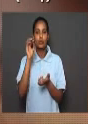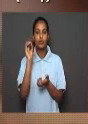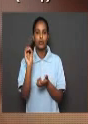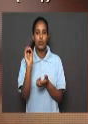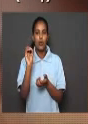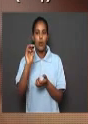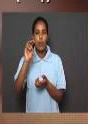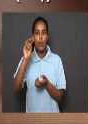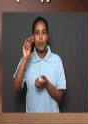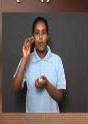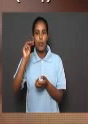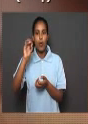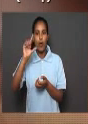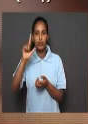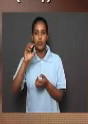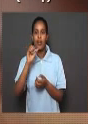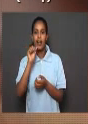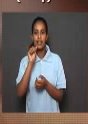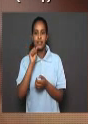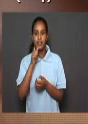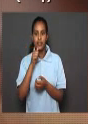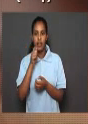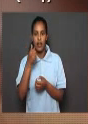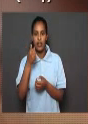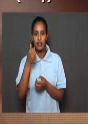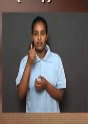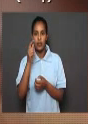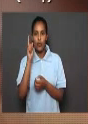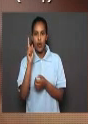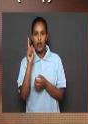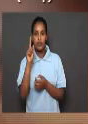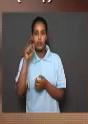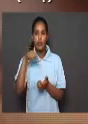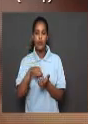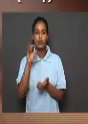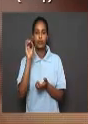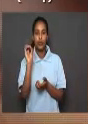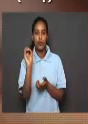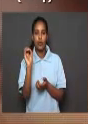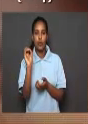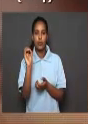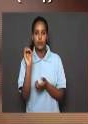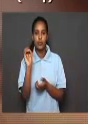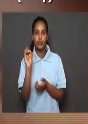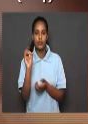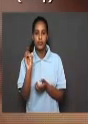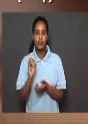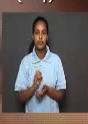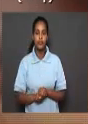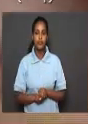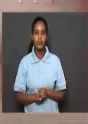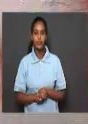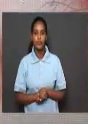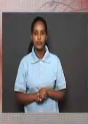1.0 moles of acetic acid and 1.0 moles of sodium acetate.